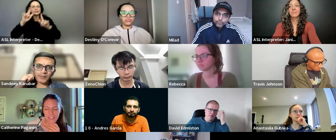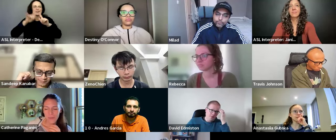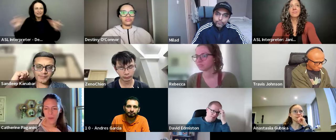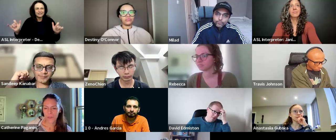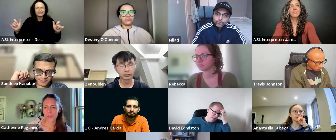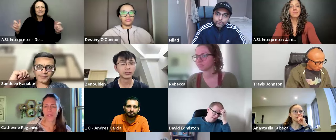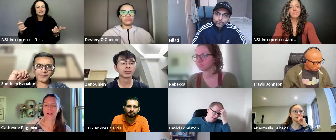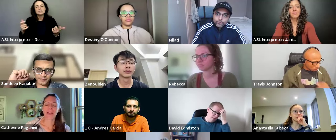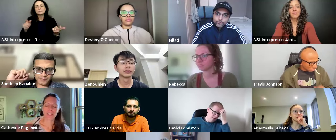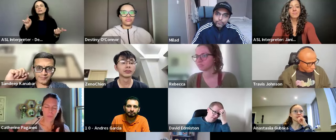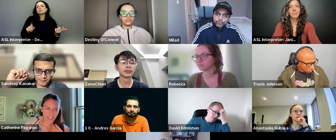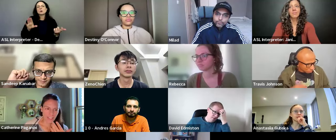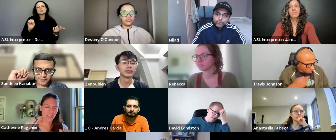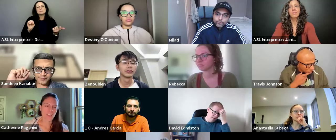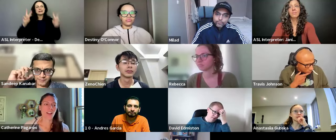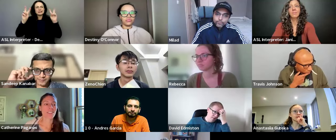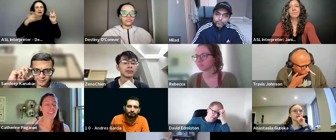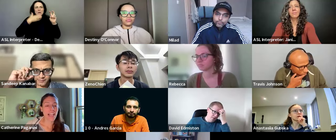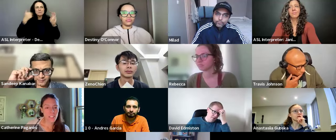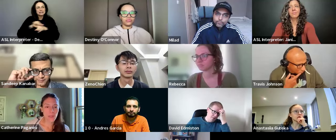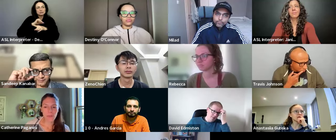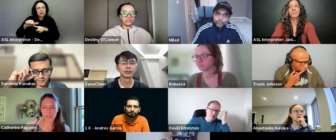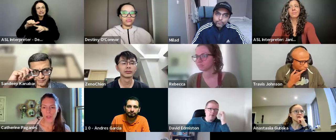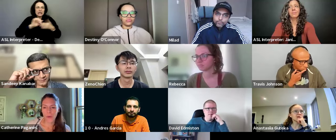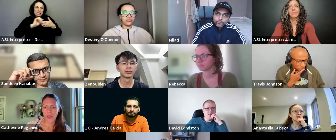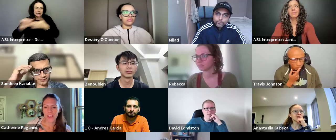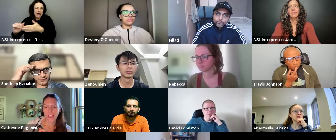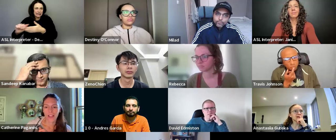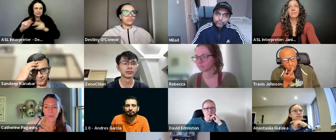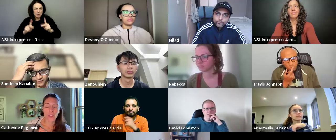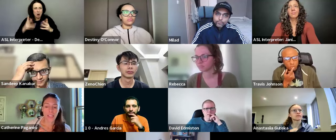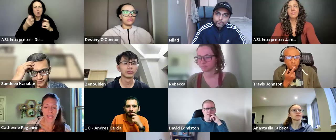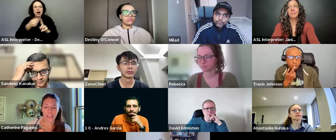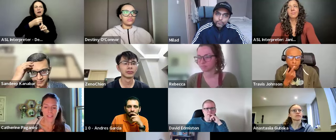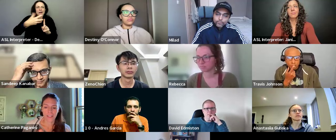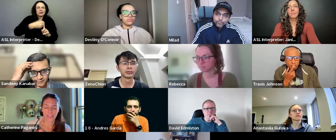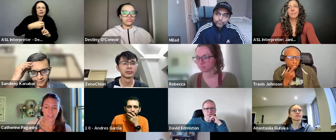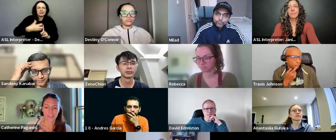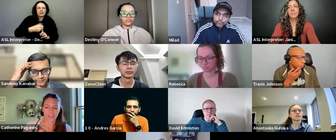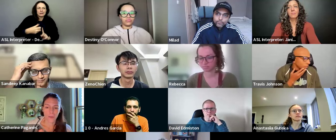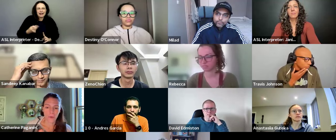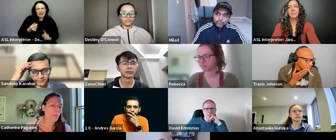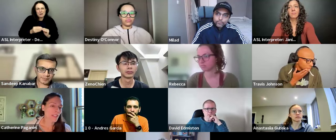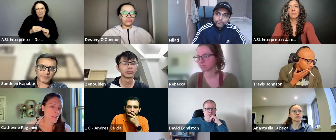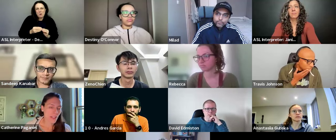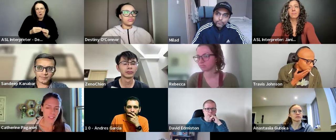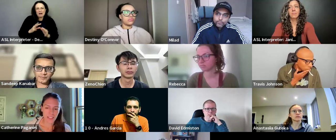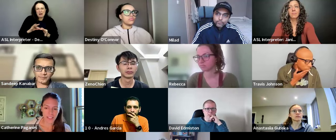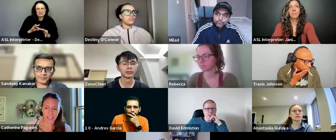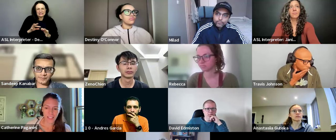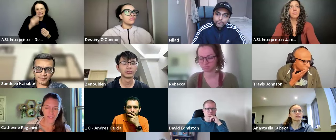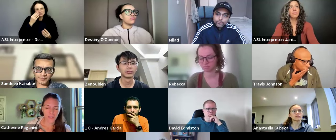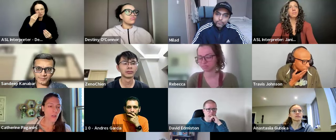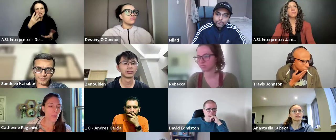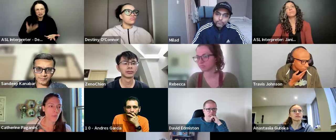is supposed to be a best practices doc that guides people, so we should add some comments about